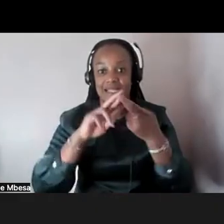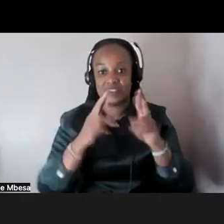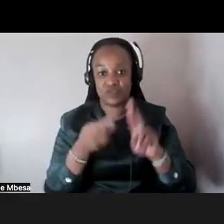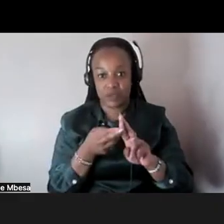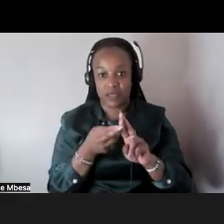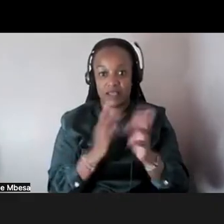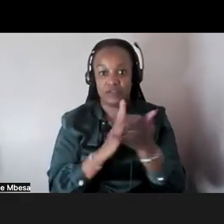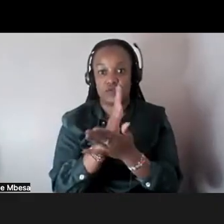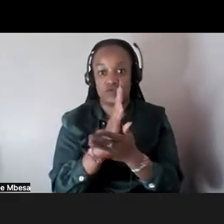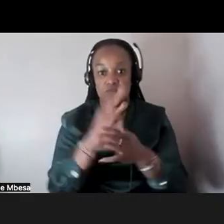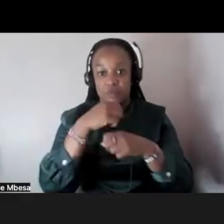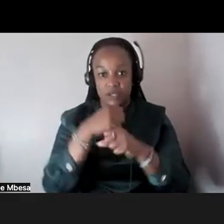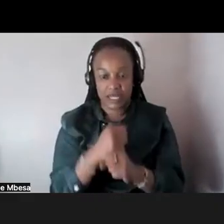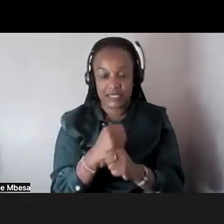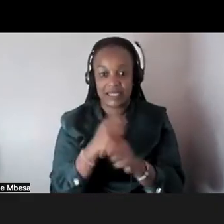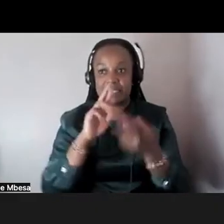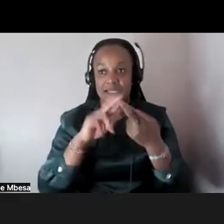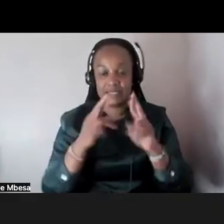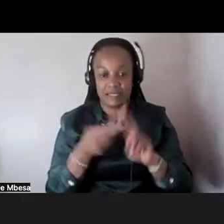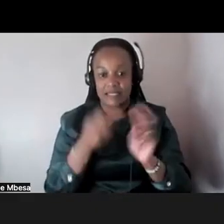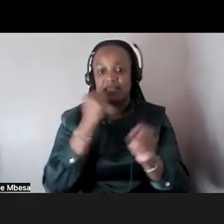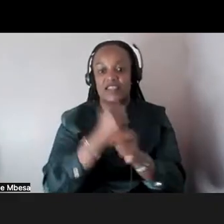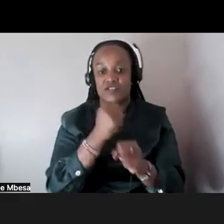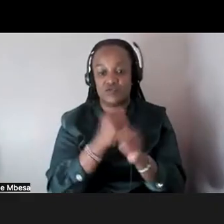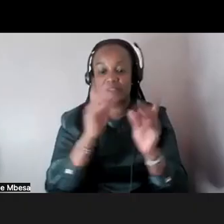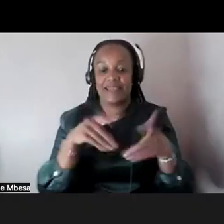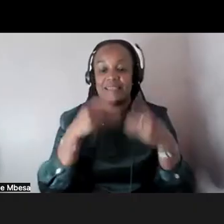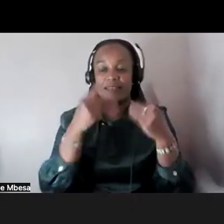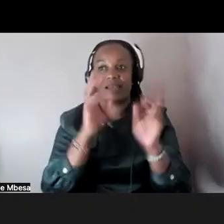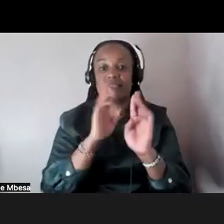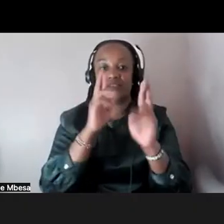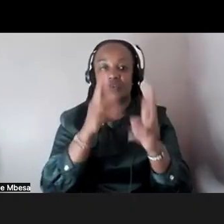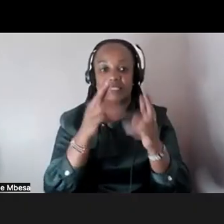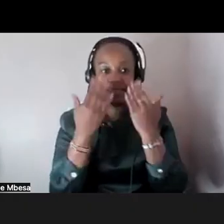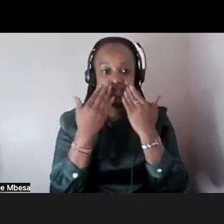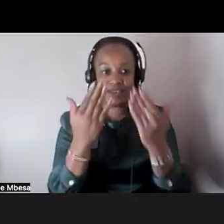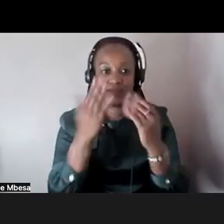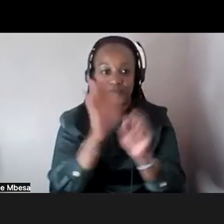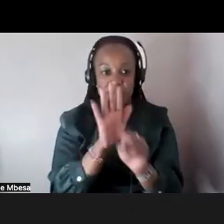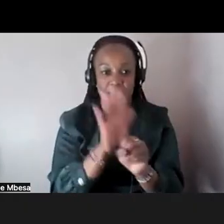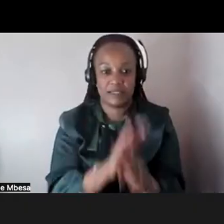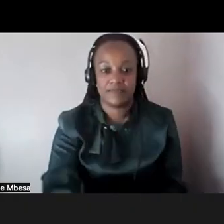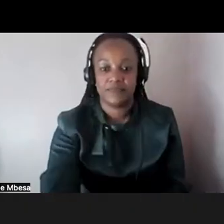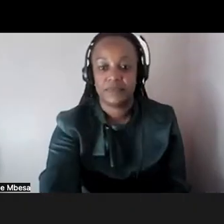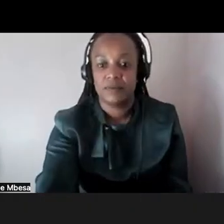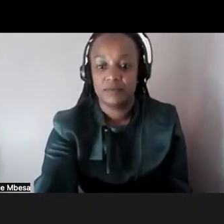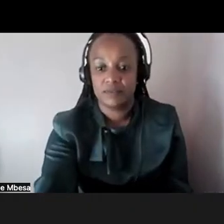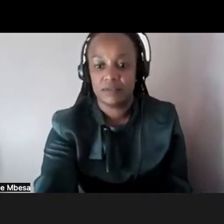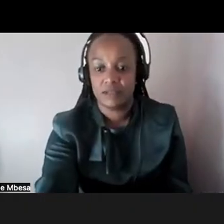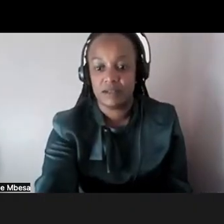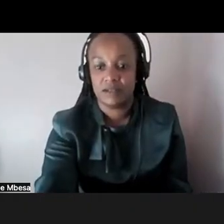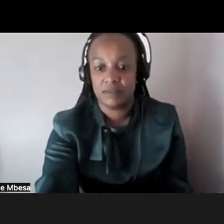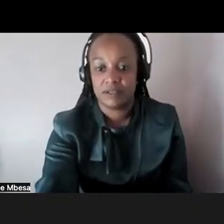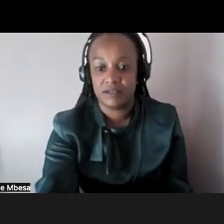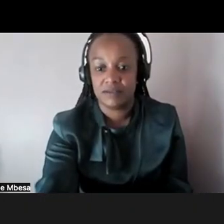relationship do deliver results. Thank you very much. Thank you. That was really, really useful. And we'll come back